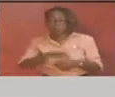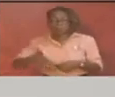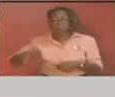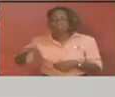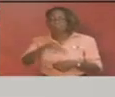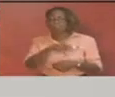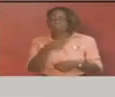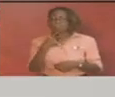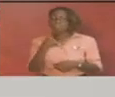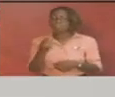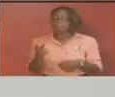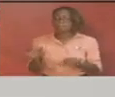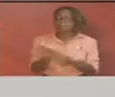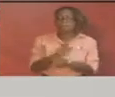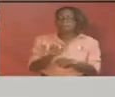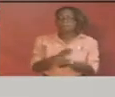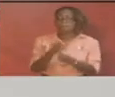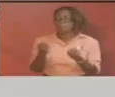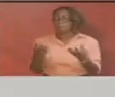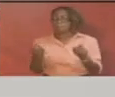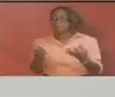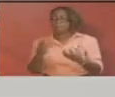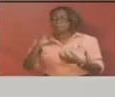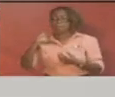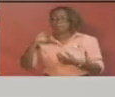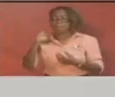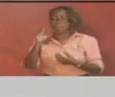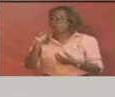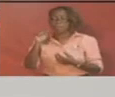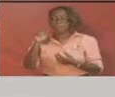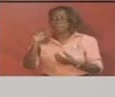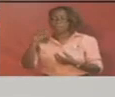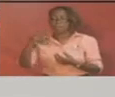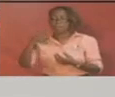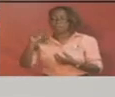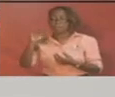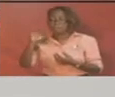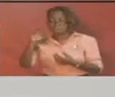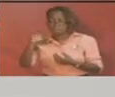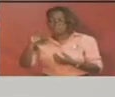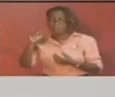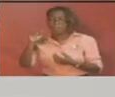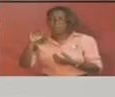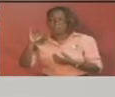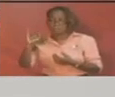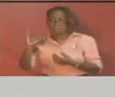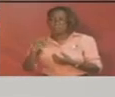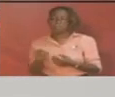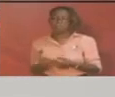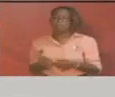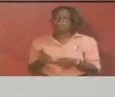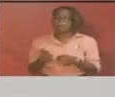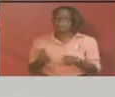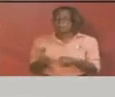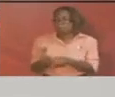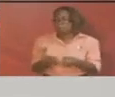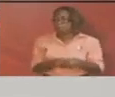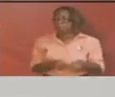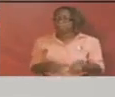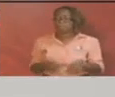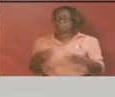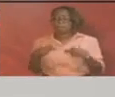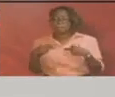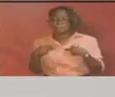St. Patrick, St. George Central, and St. George East. And just to underscore the point that really and truly we are a small country,